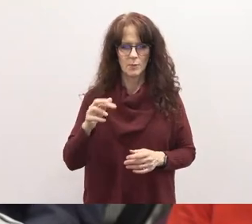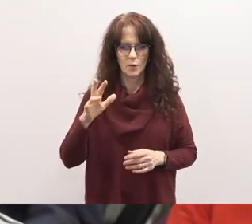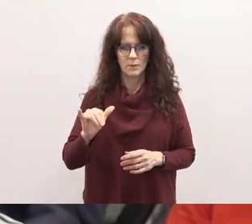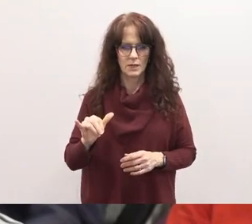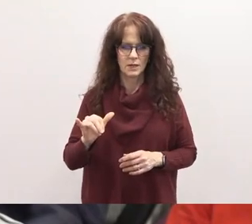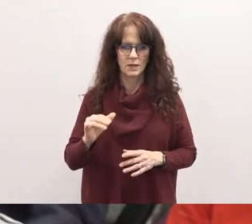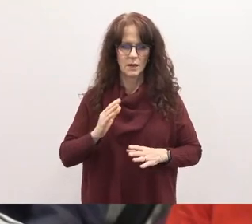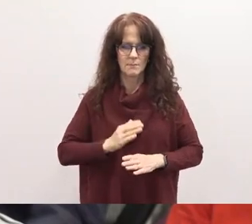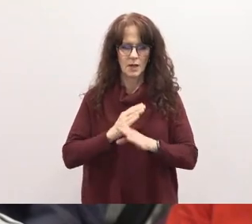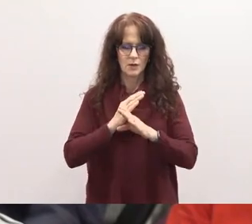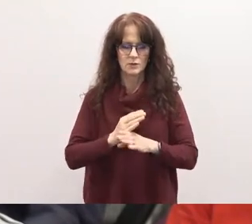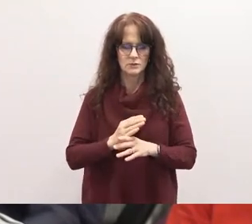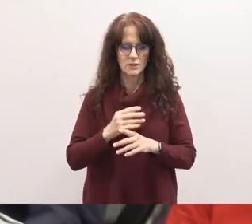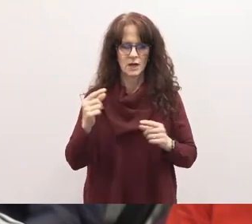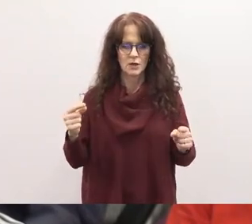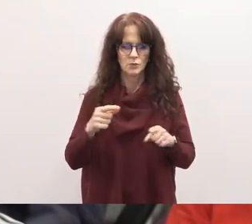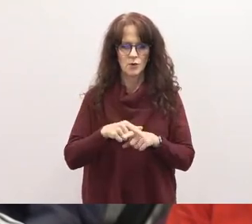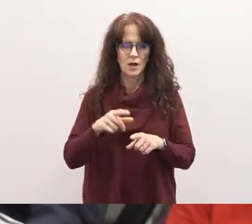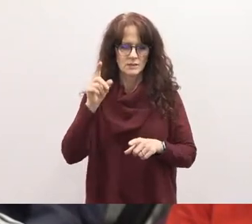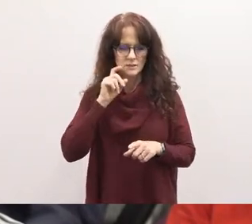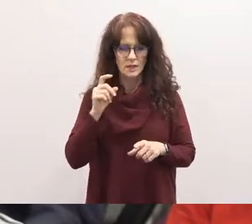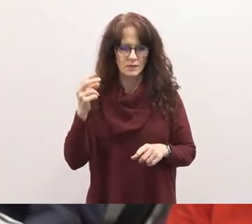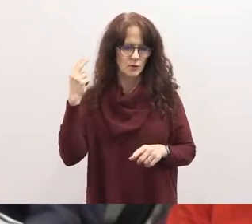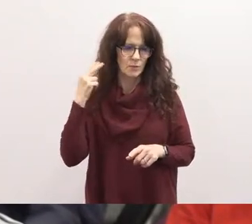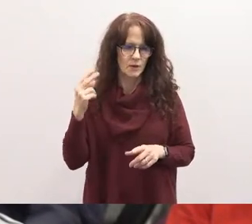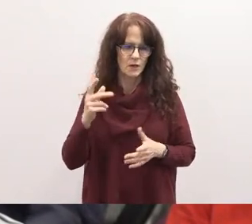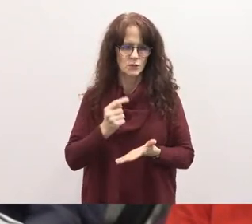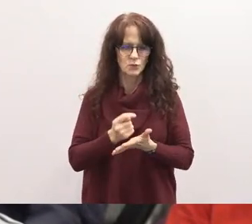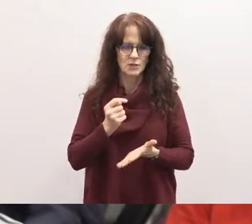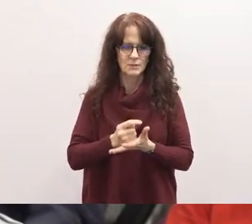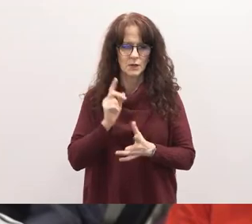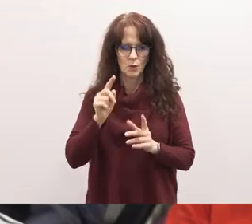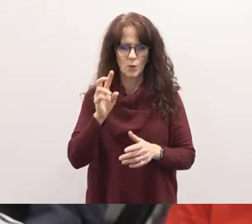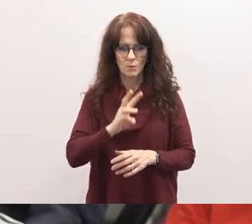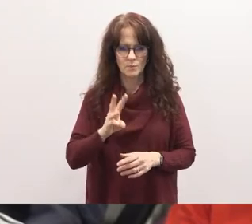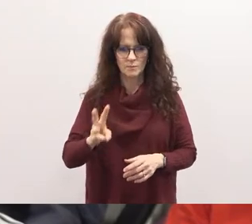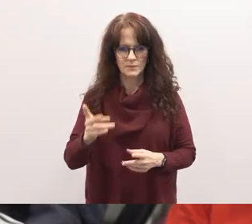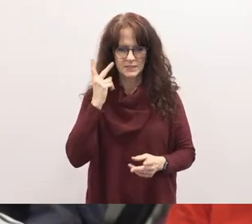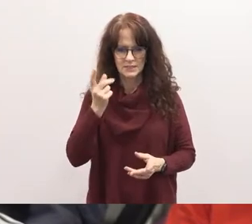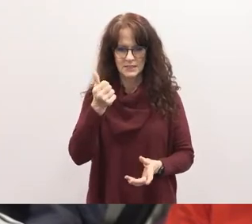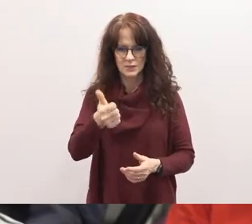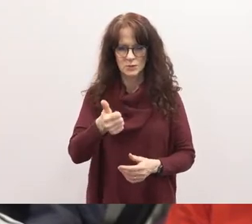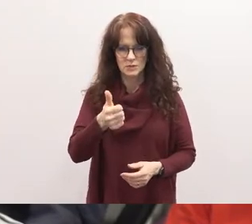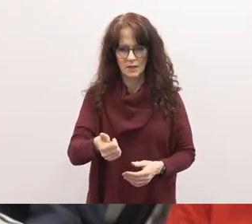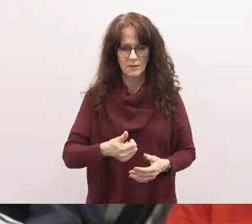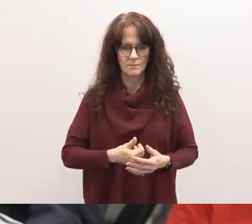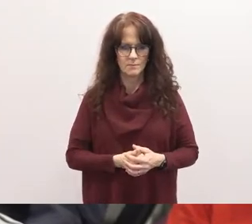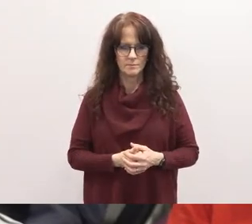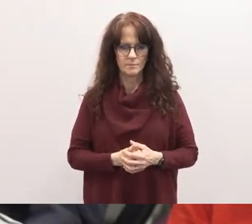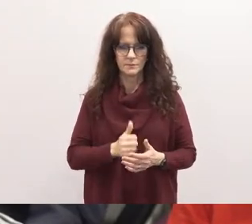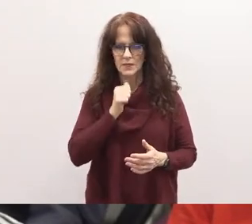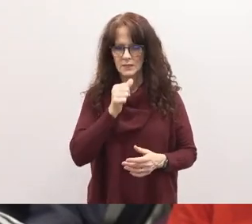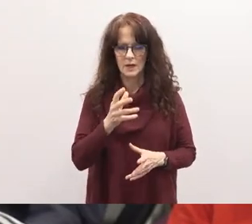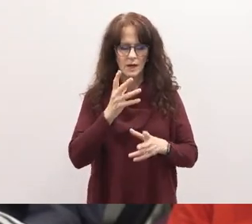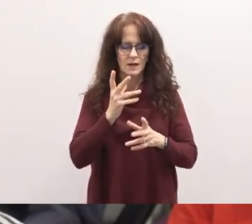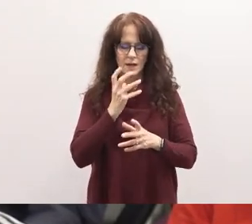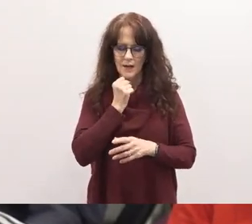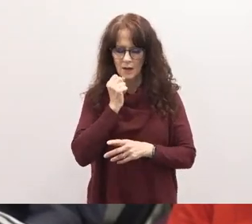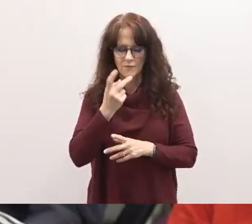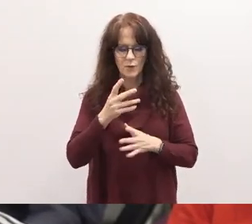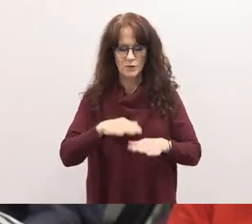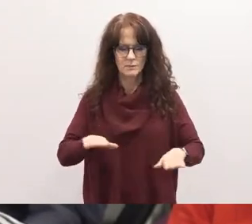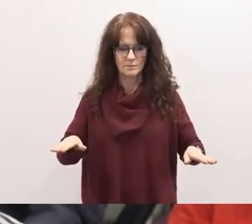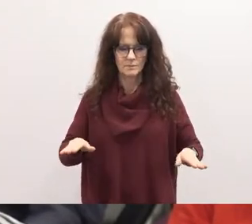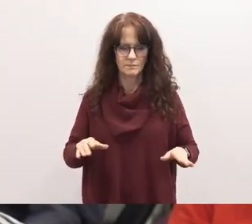cross-sex hormones as treatment number one. Go to their website. See for yourself. This is not caring for children. This